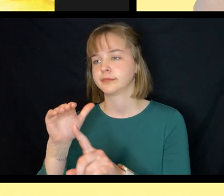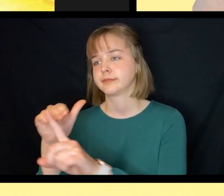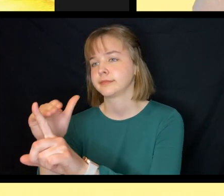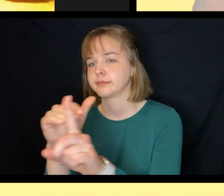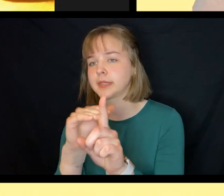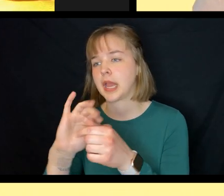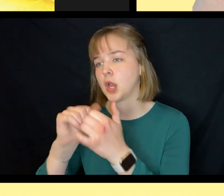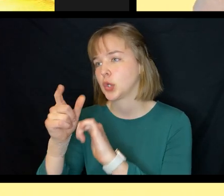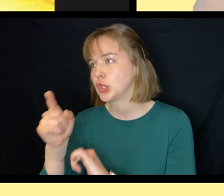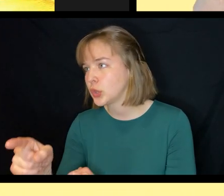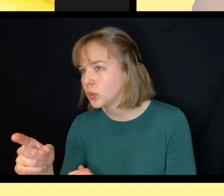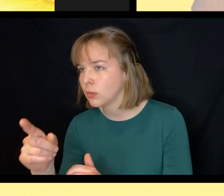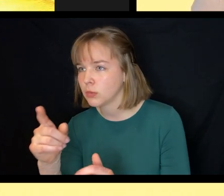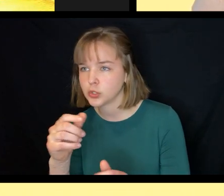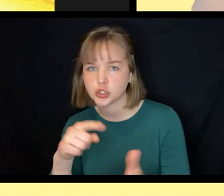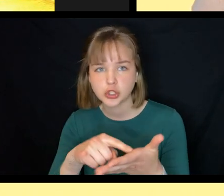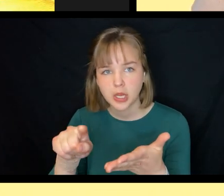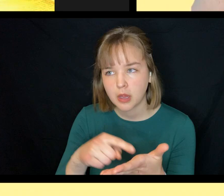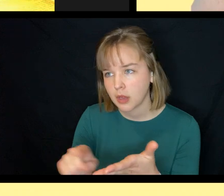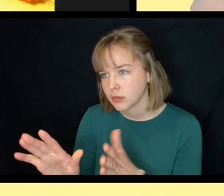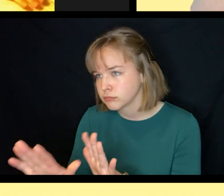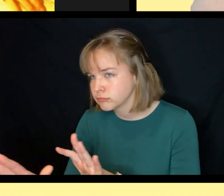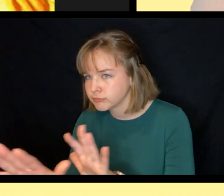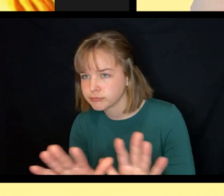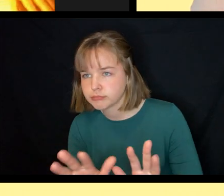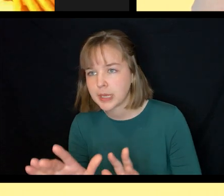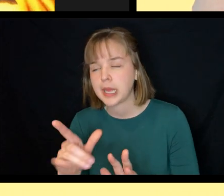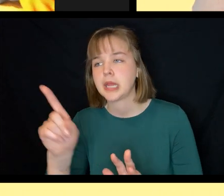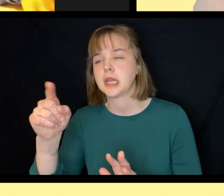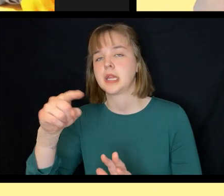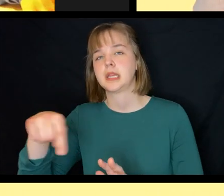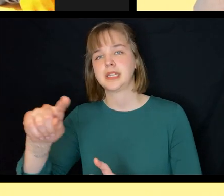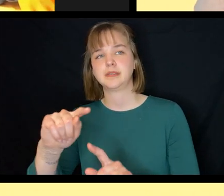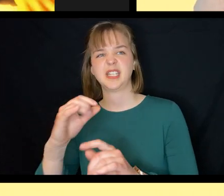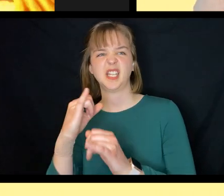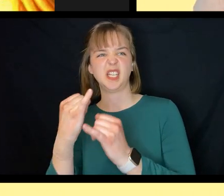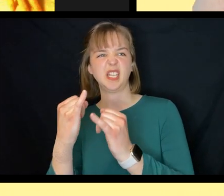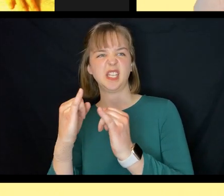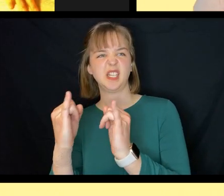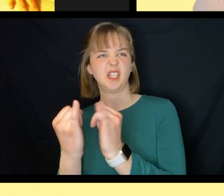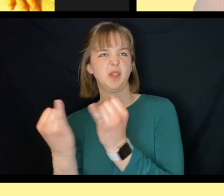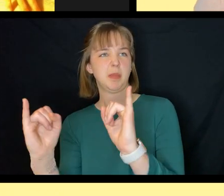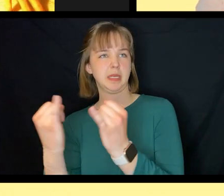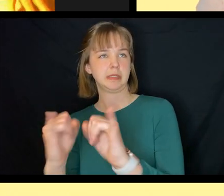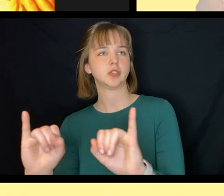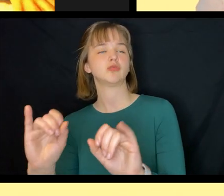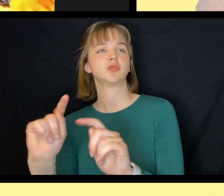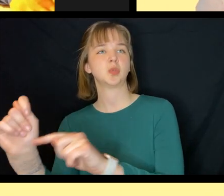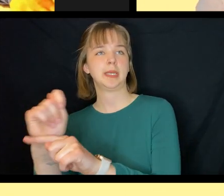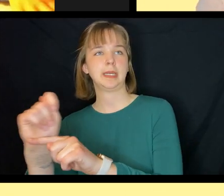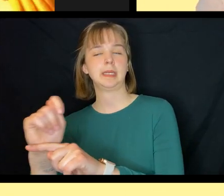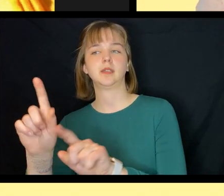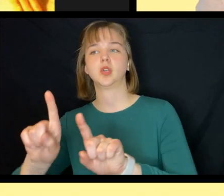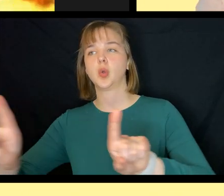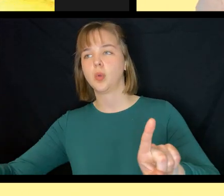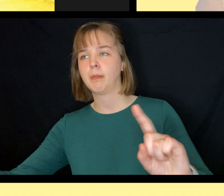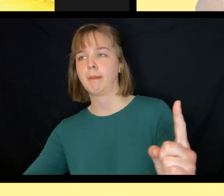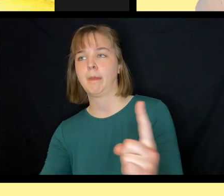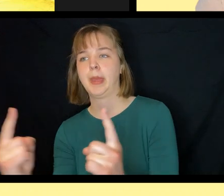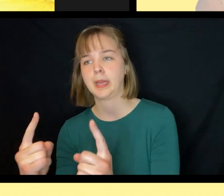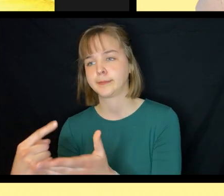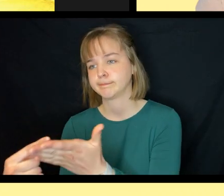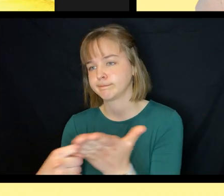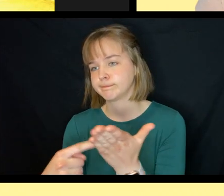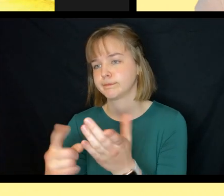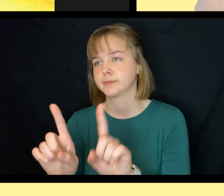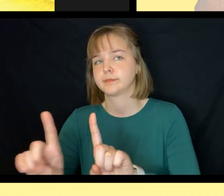with each other. How was everyone doing? And then sort of like people started to go do their own thing, and then we've sort of come back to it, gone away and come back.